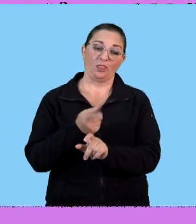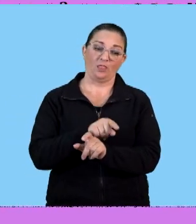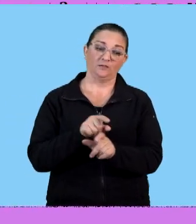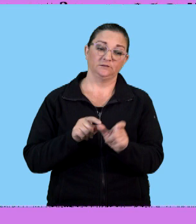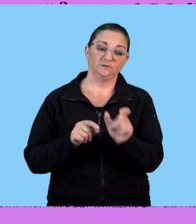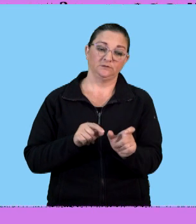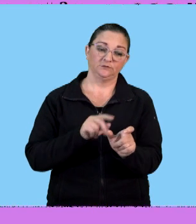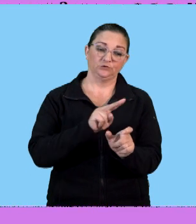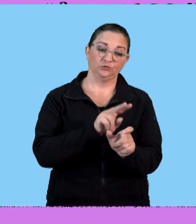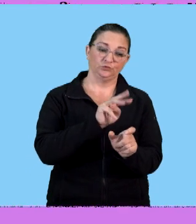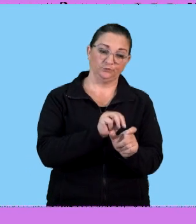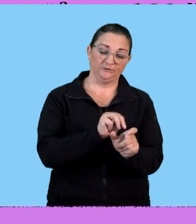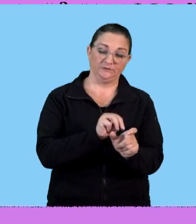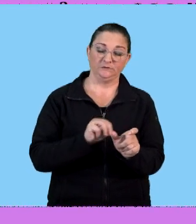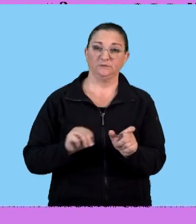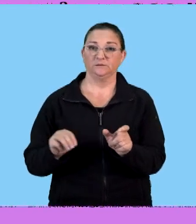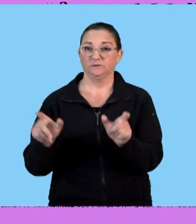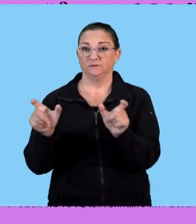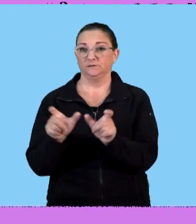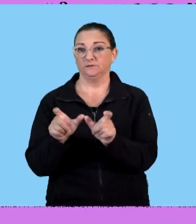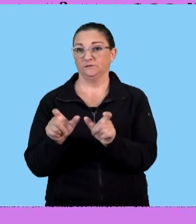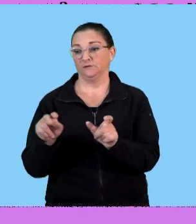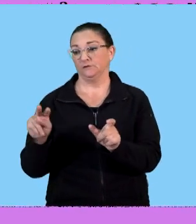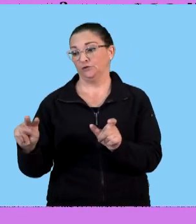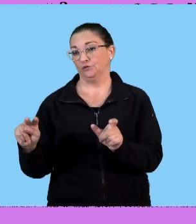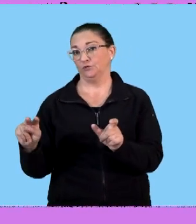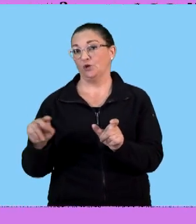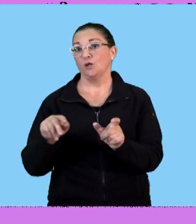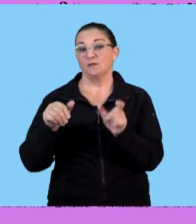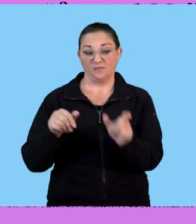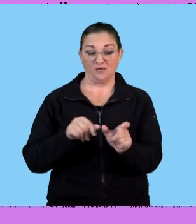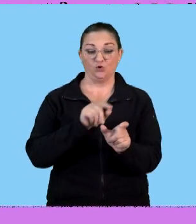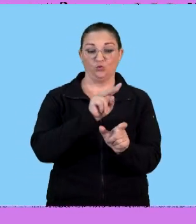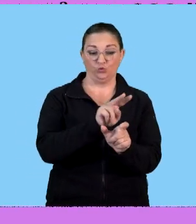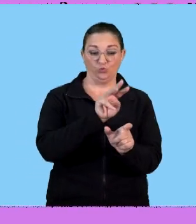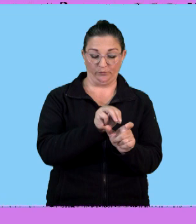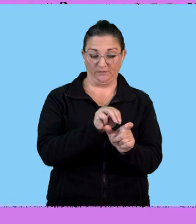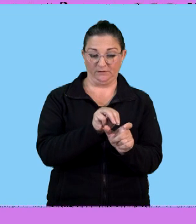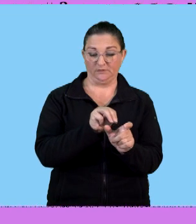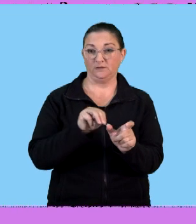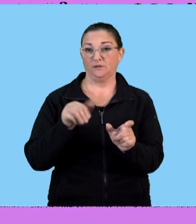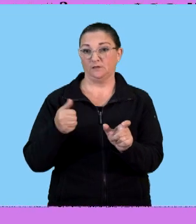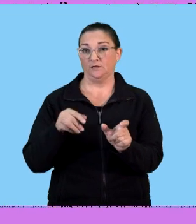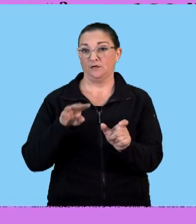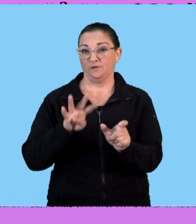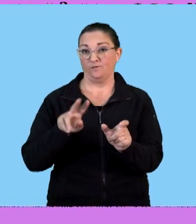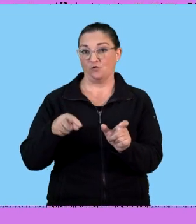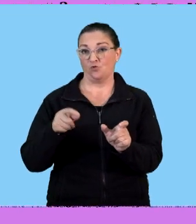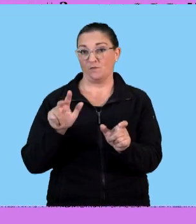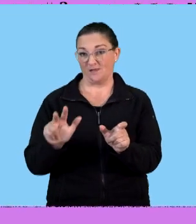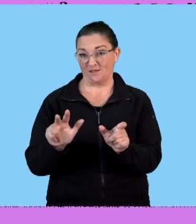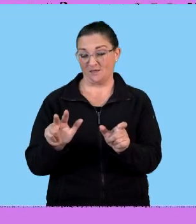and 2 on this side. So it's 2 meters plus the 4,8, this part to there, we